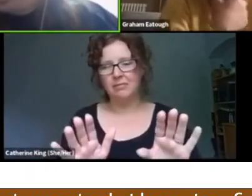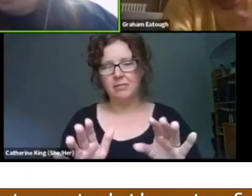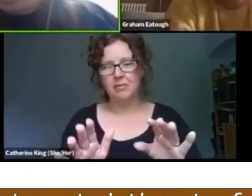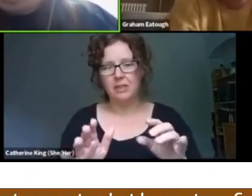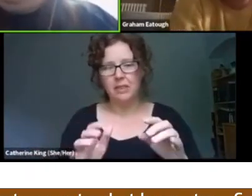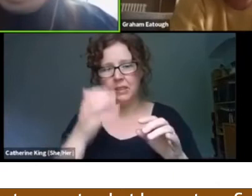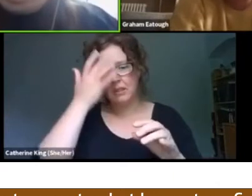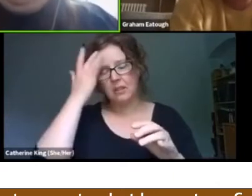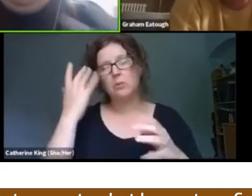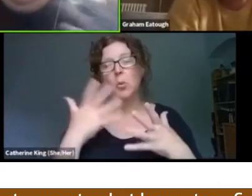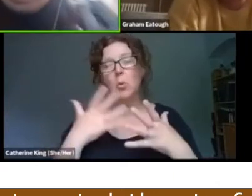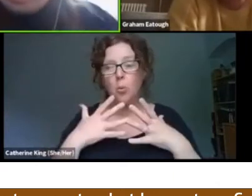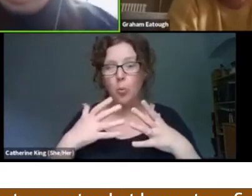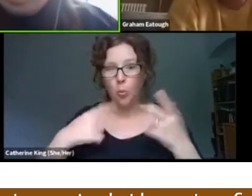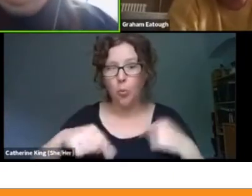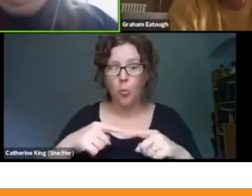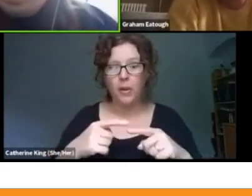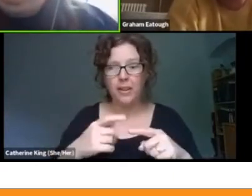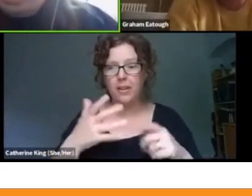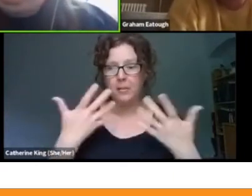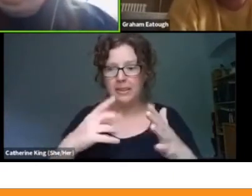we just wanted them to feel